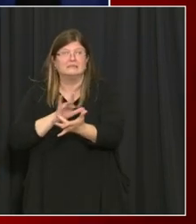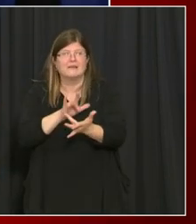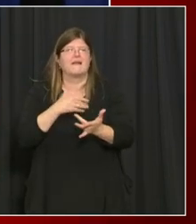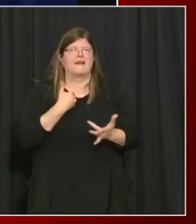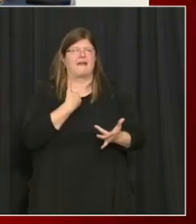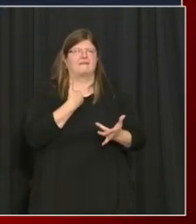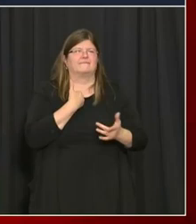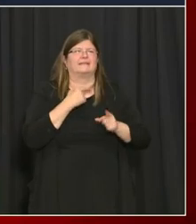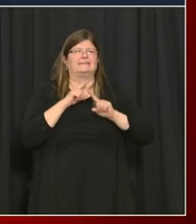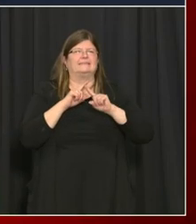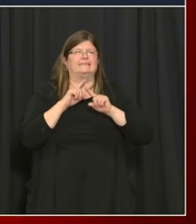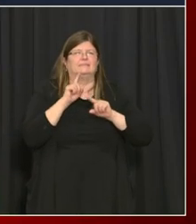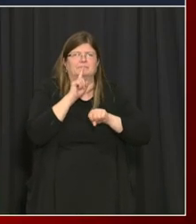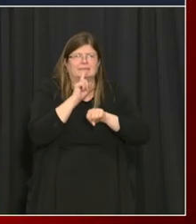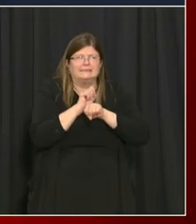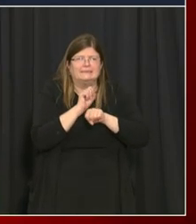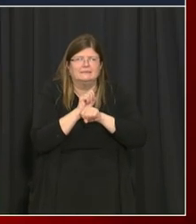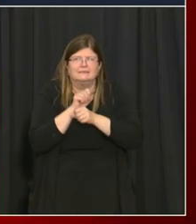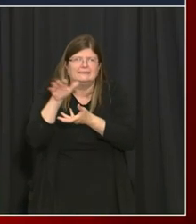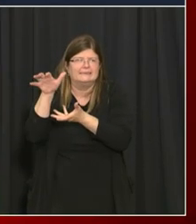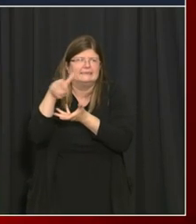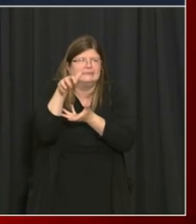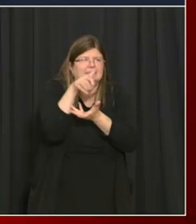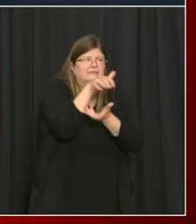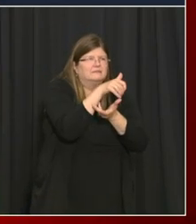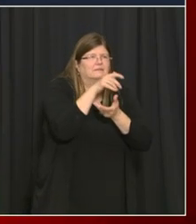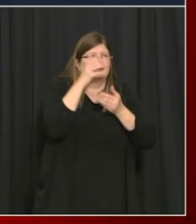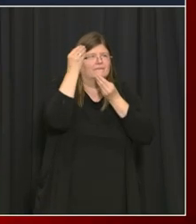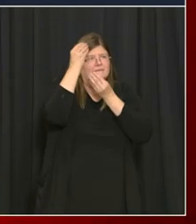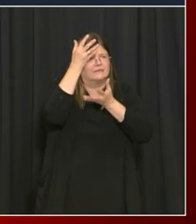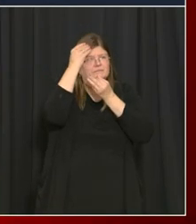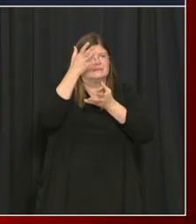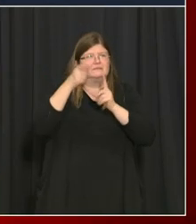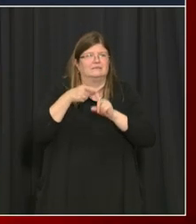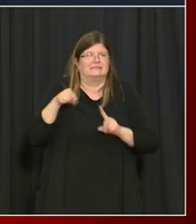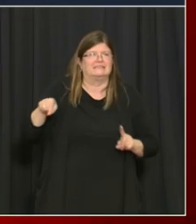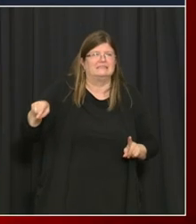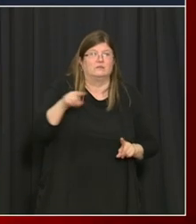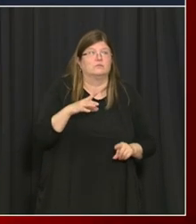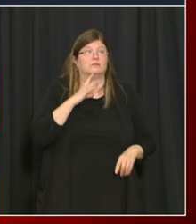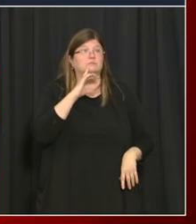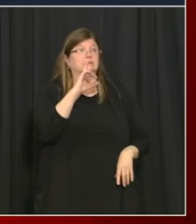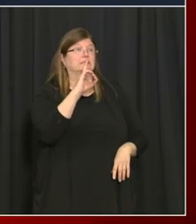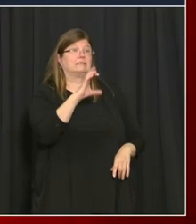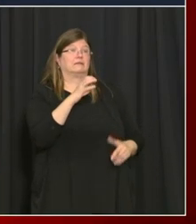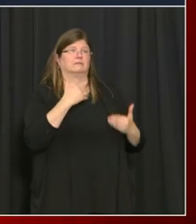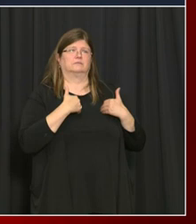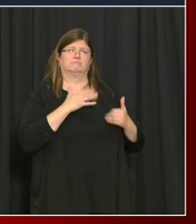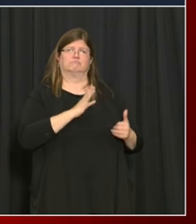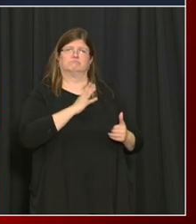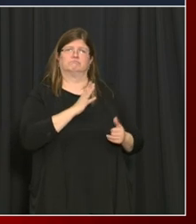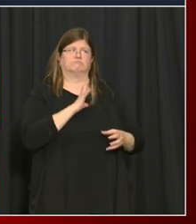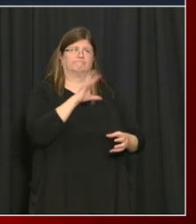to ascertain information about them. The district has very robust participation in a health information exchange called